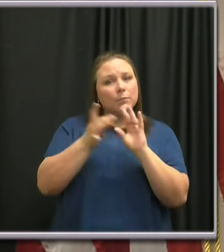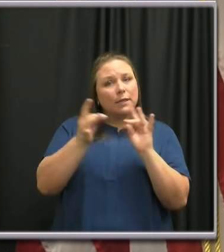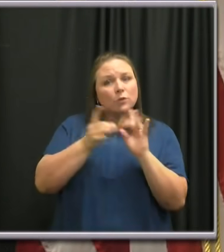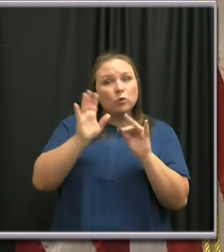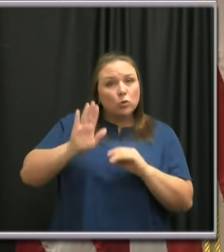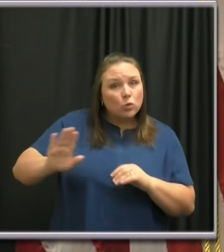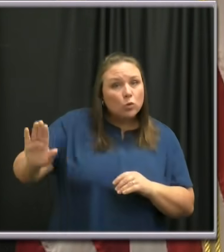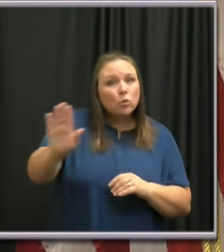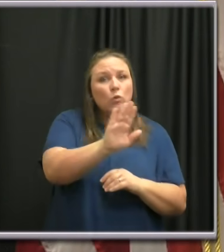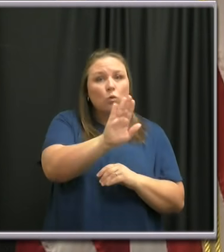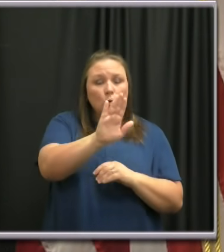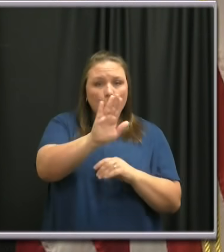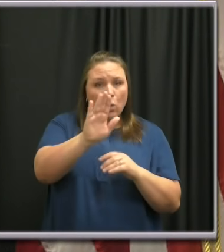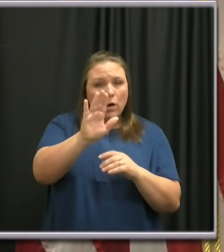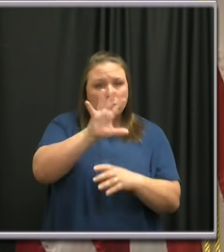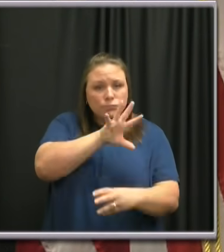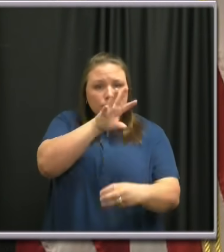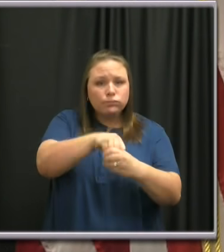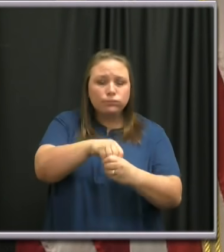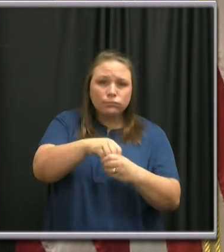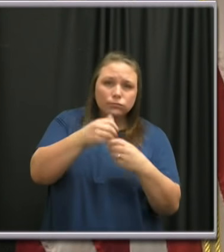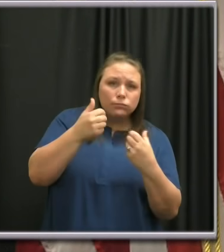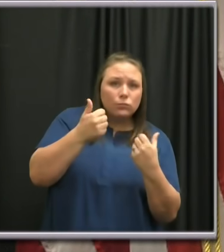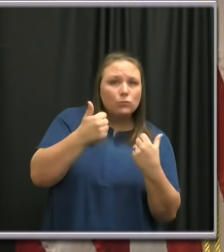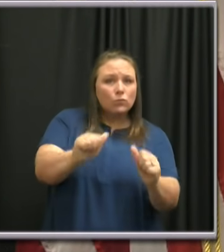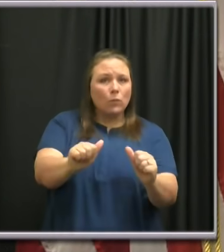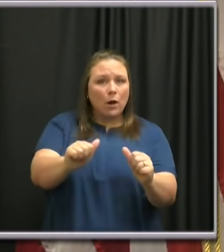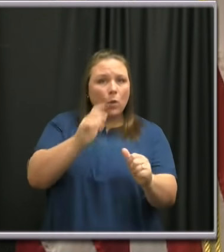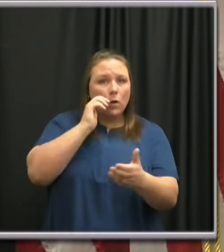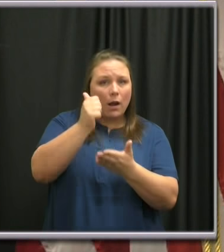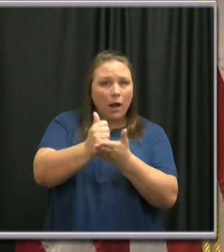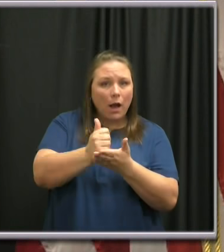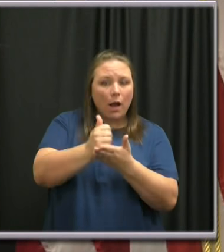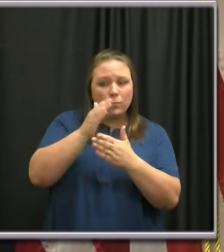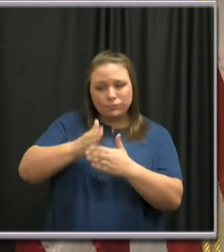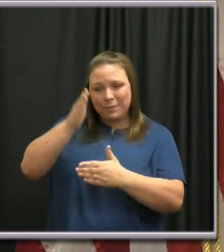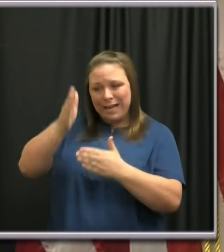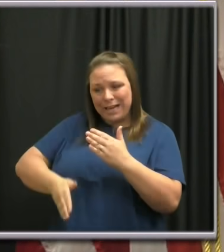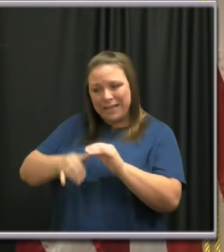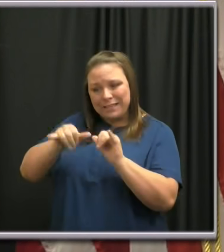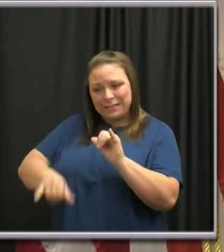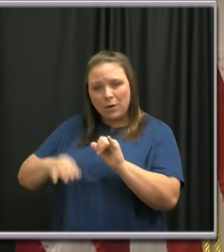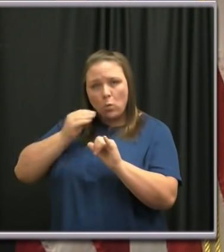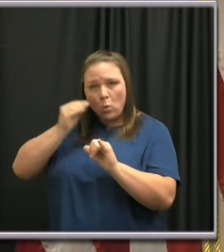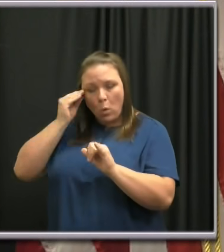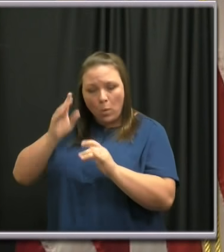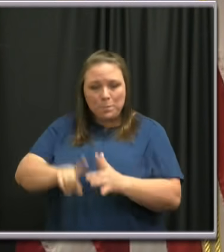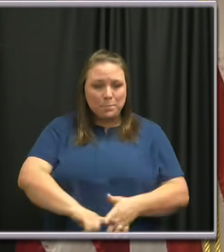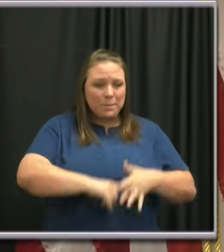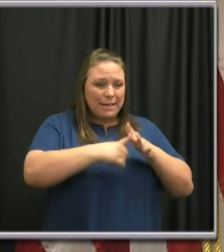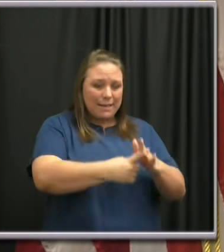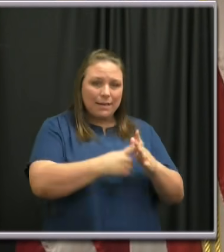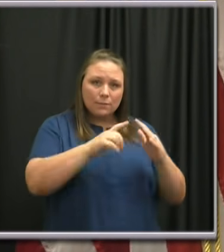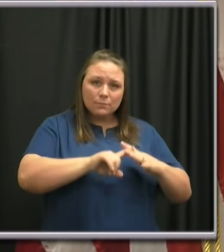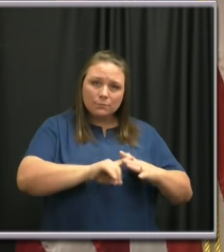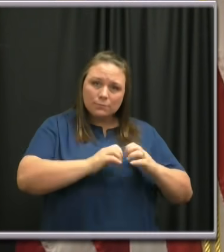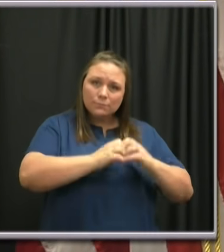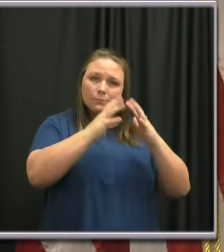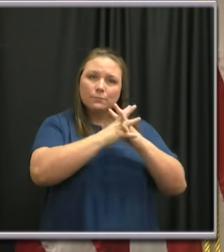largely determine the end of the safer at home order and the beginning of our city's safe economic